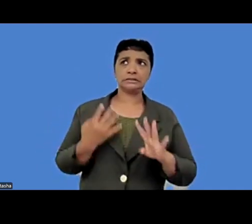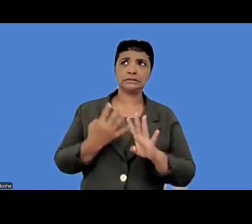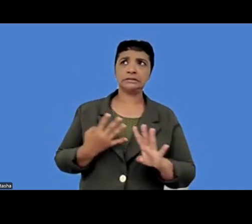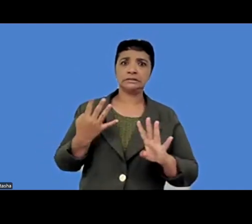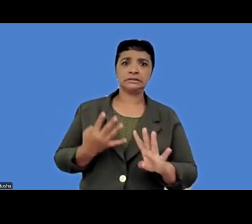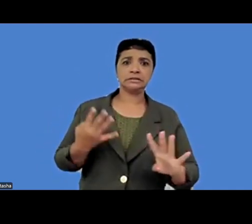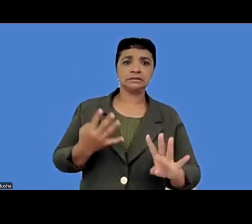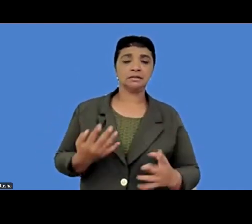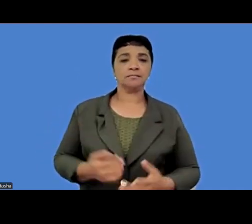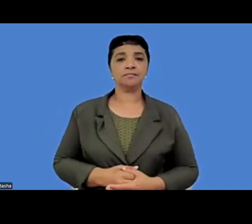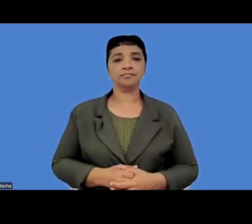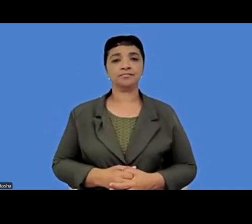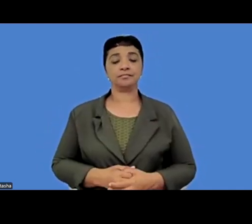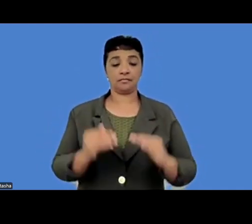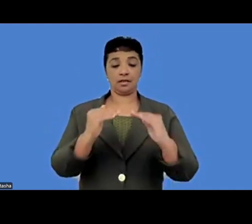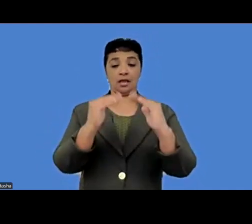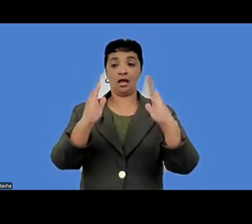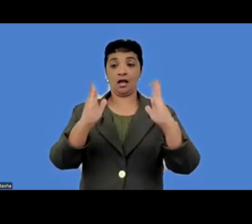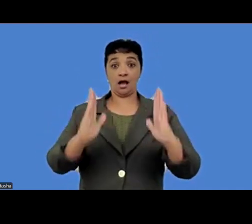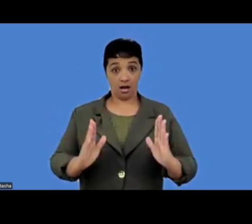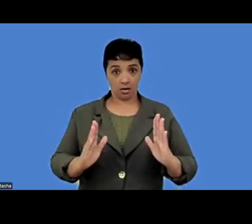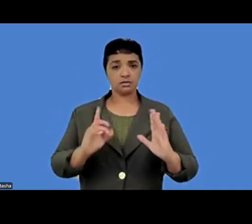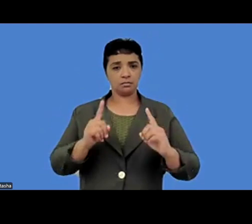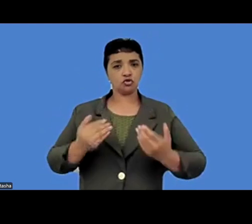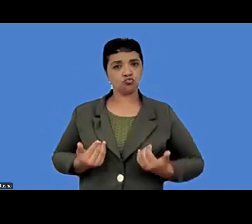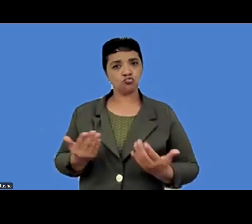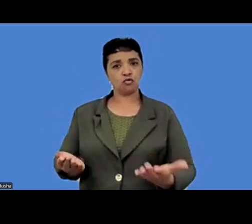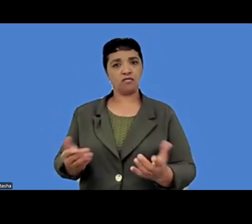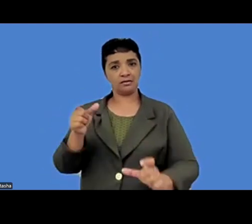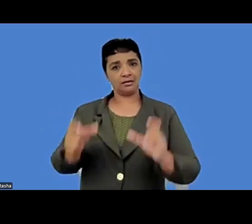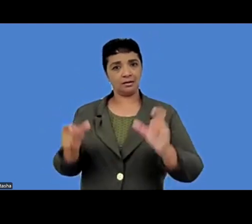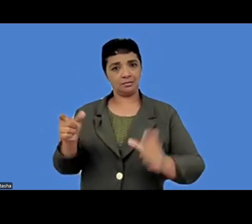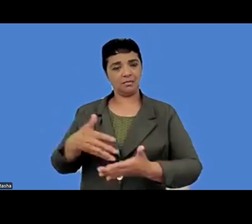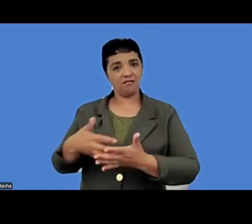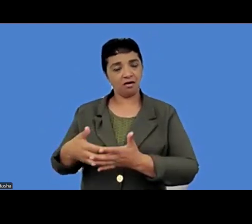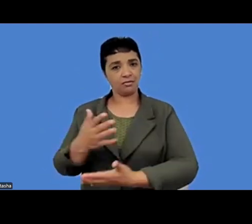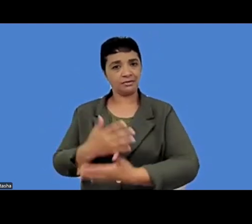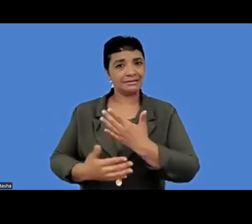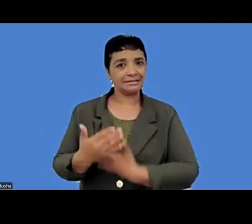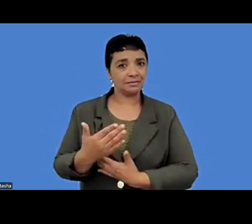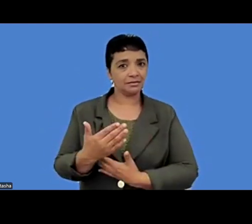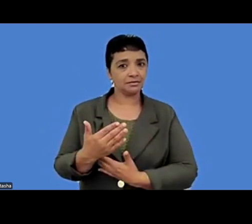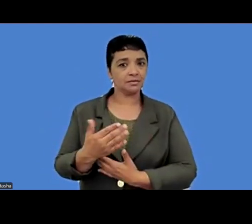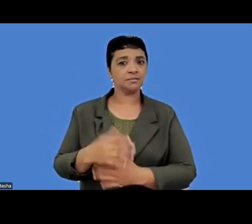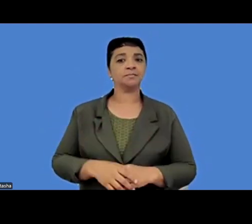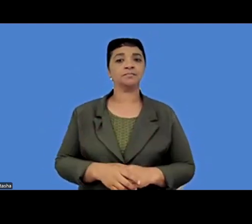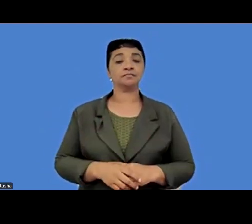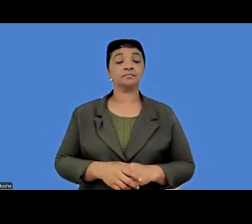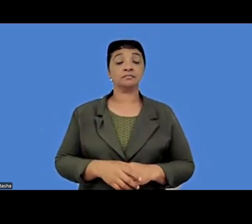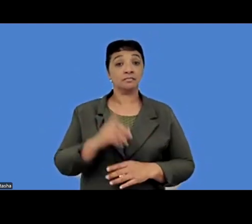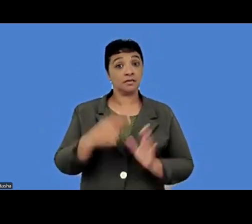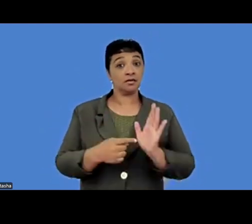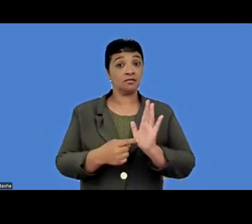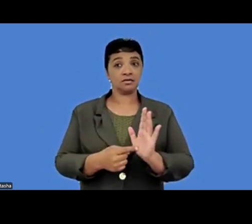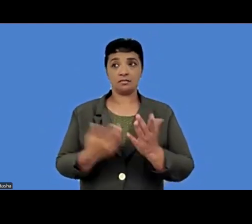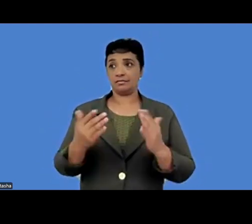Creating housing alternatives for those vulnerable populations and those who lose their house. If we don't support